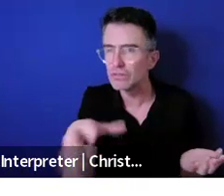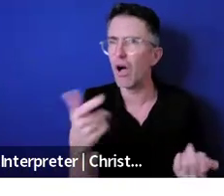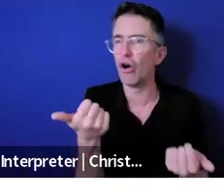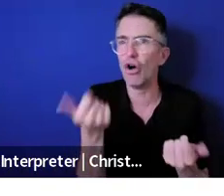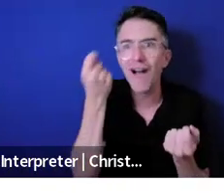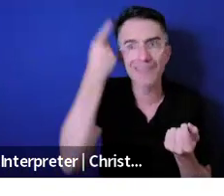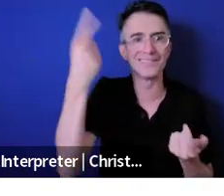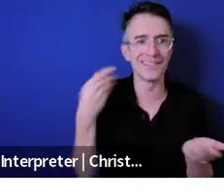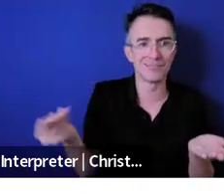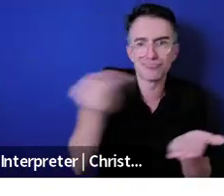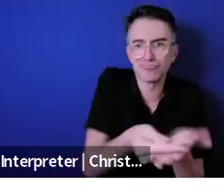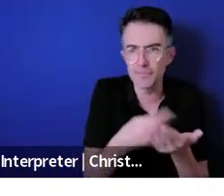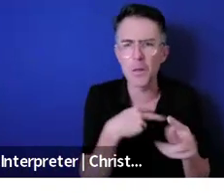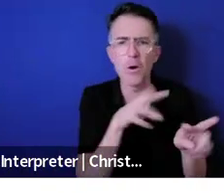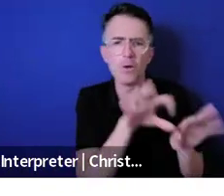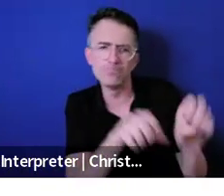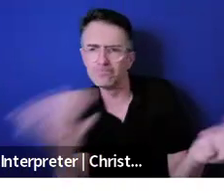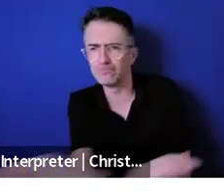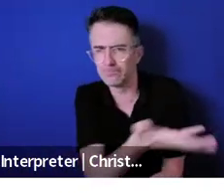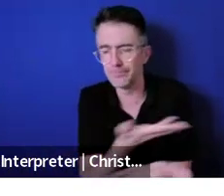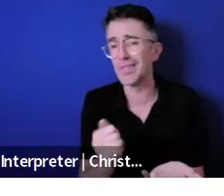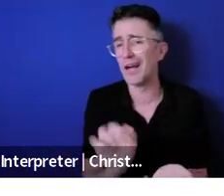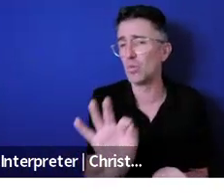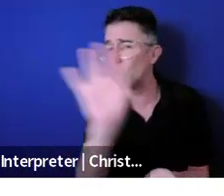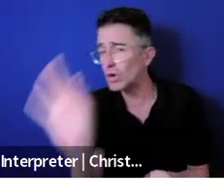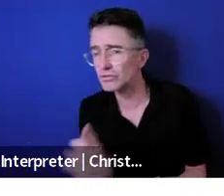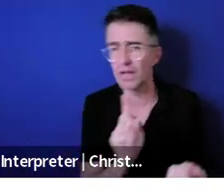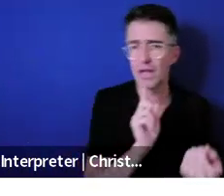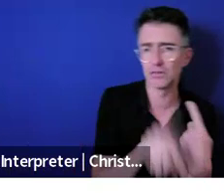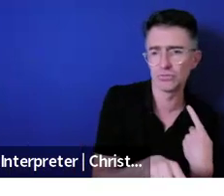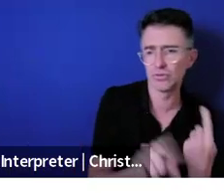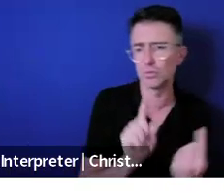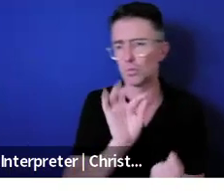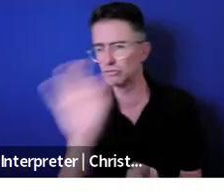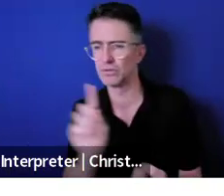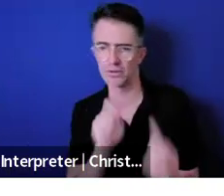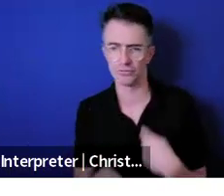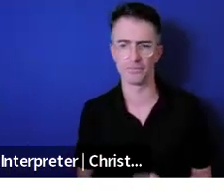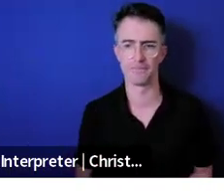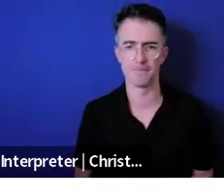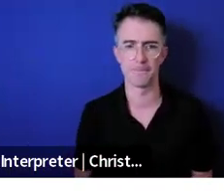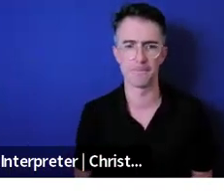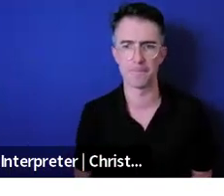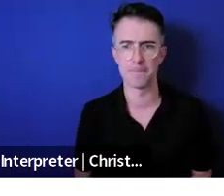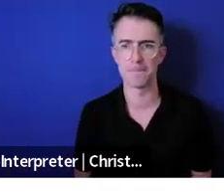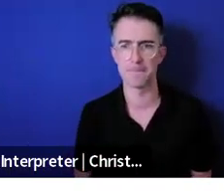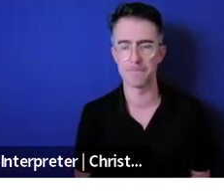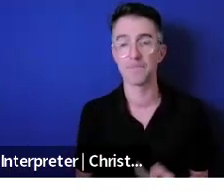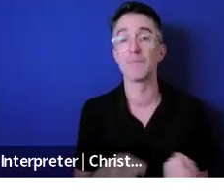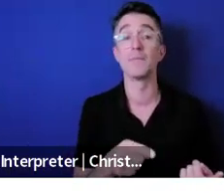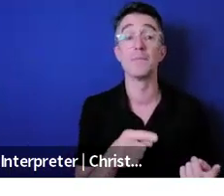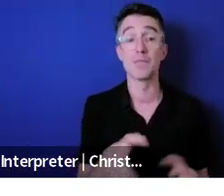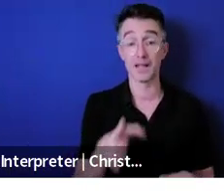so we can take this discussion further. We understand that this issue of disability assessment, identification and